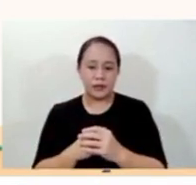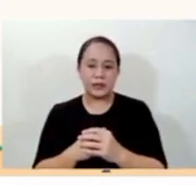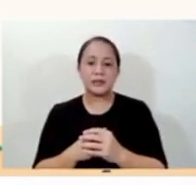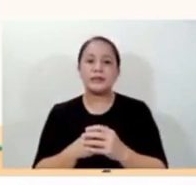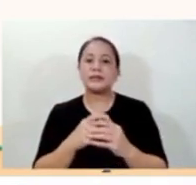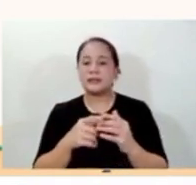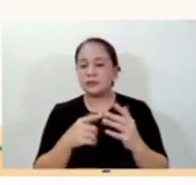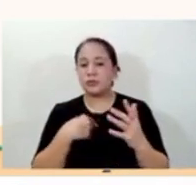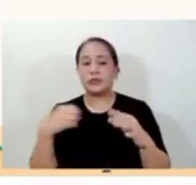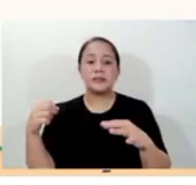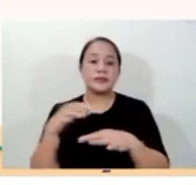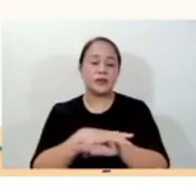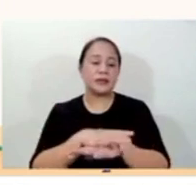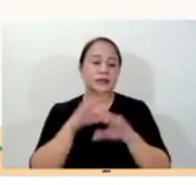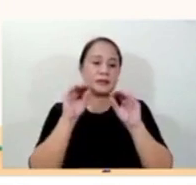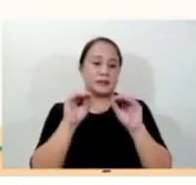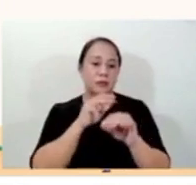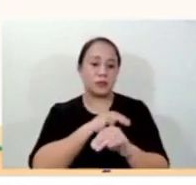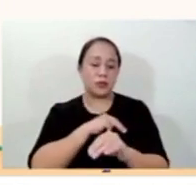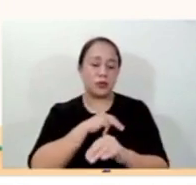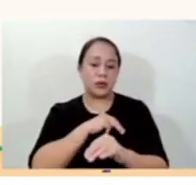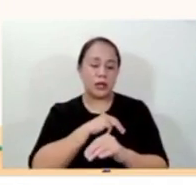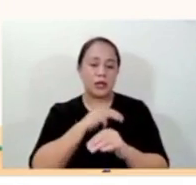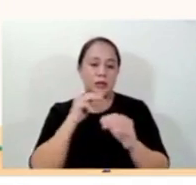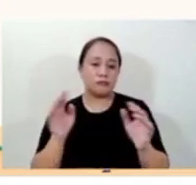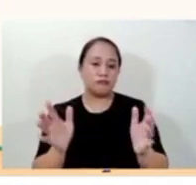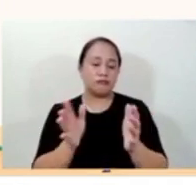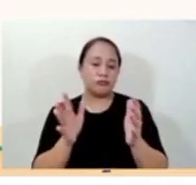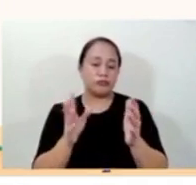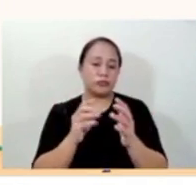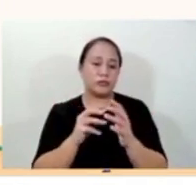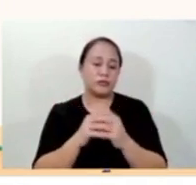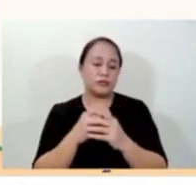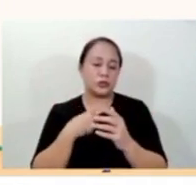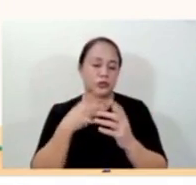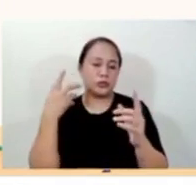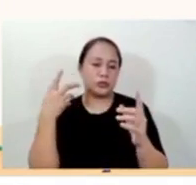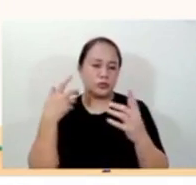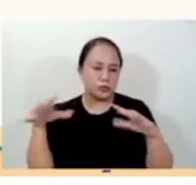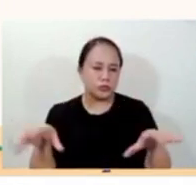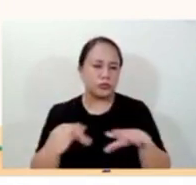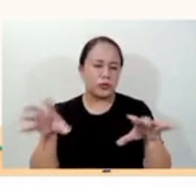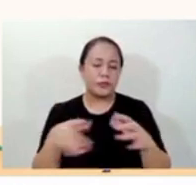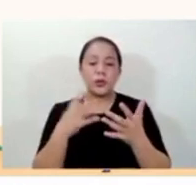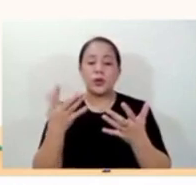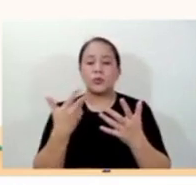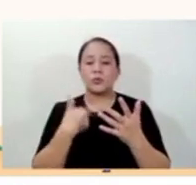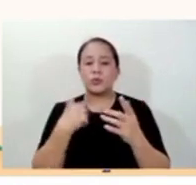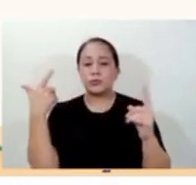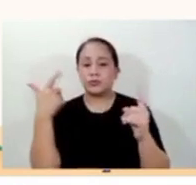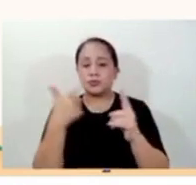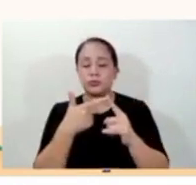greatly affected teacher morale and motivation to strive. One of the main goals of the career progression